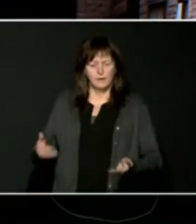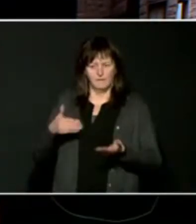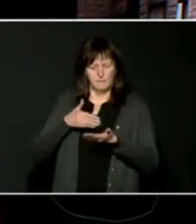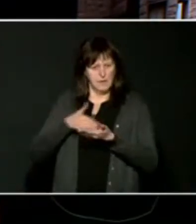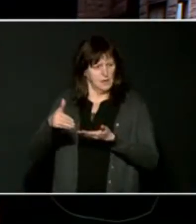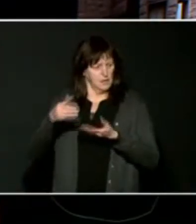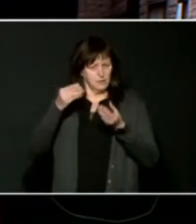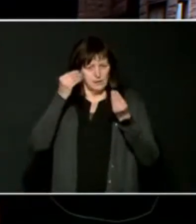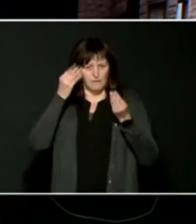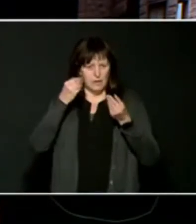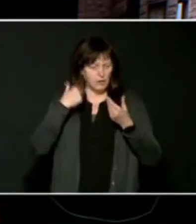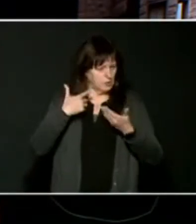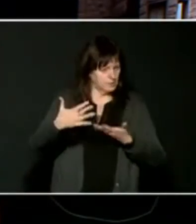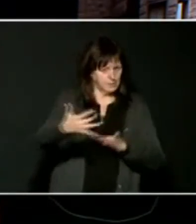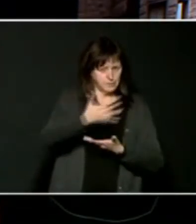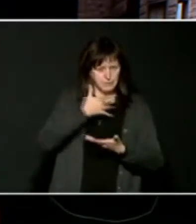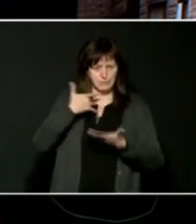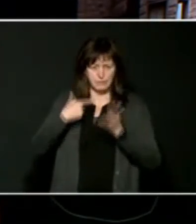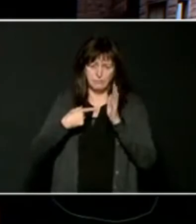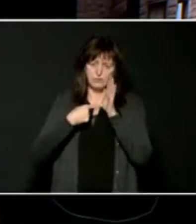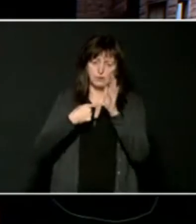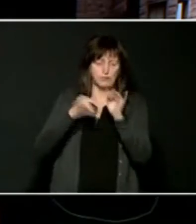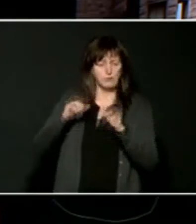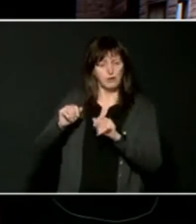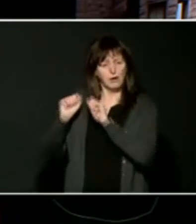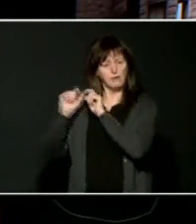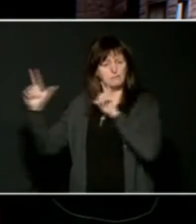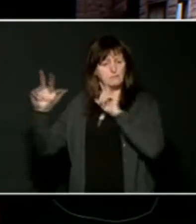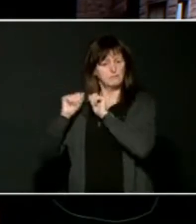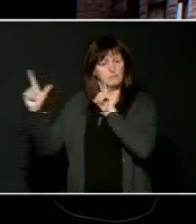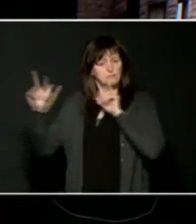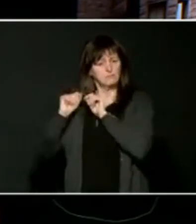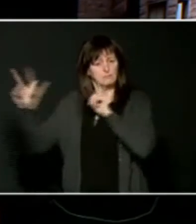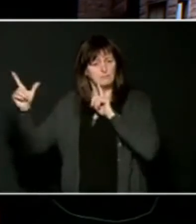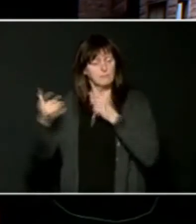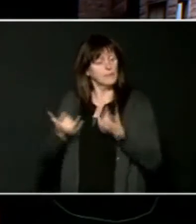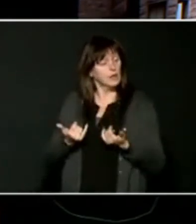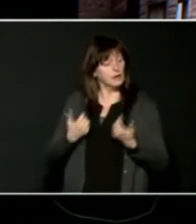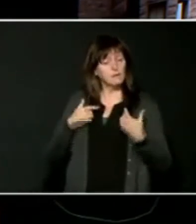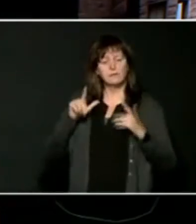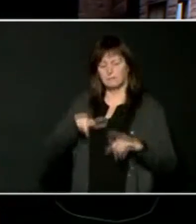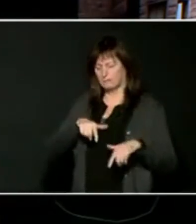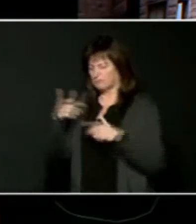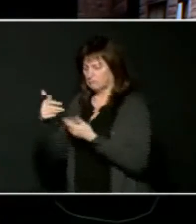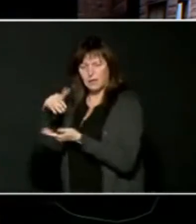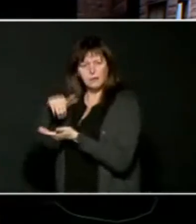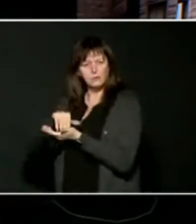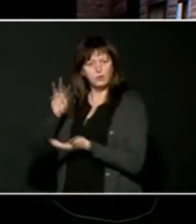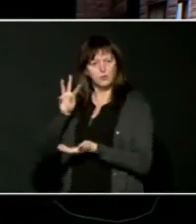the presentation. With that, Dr. Williams, I'll turn it back to you.